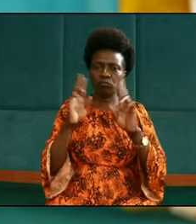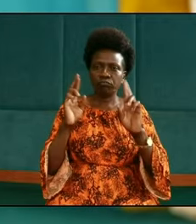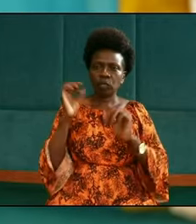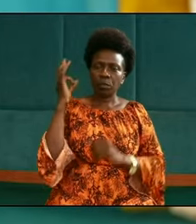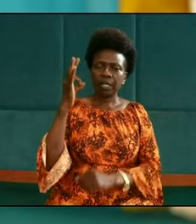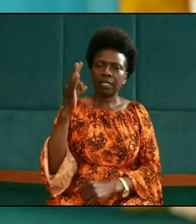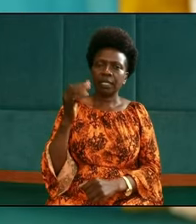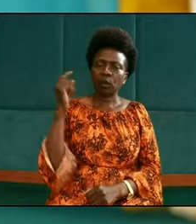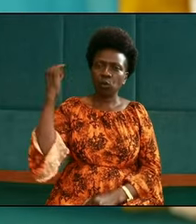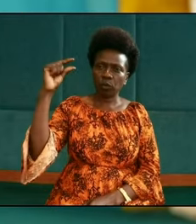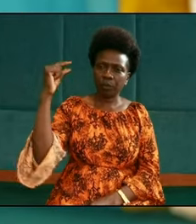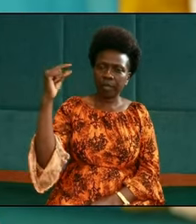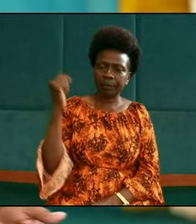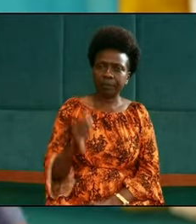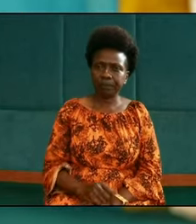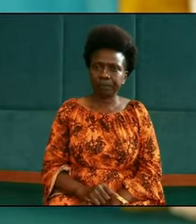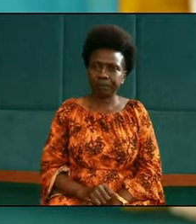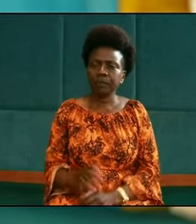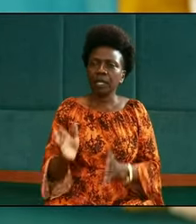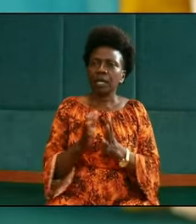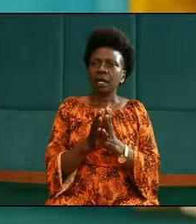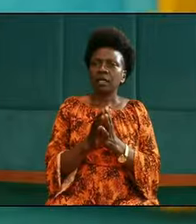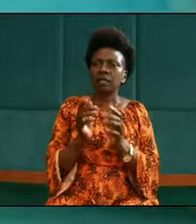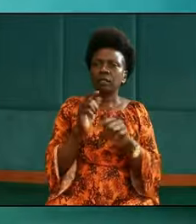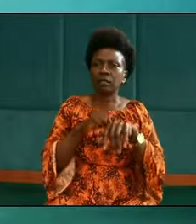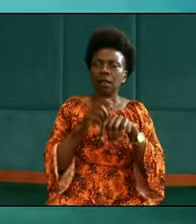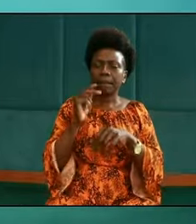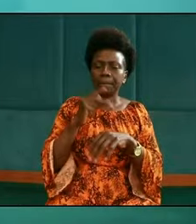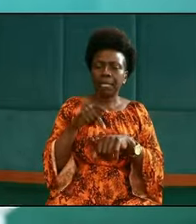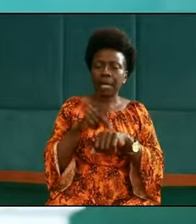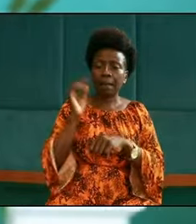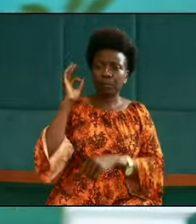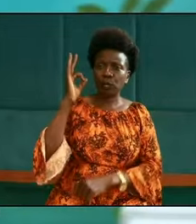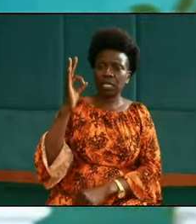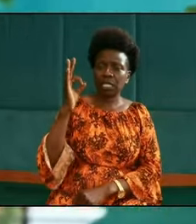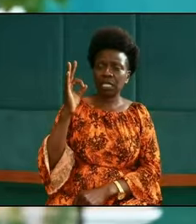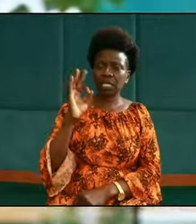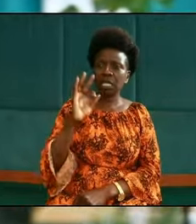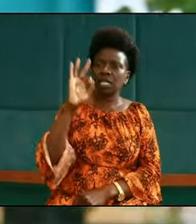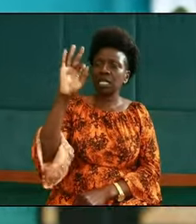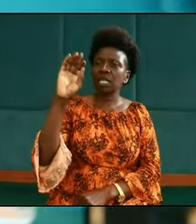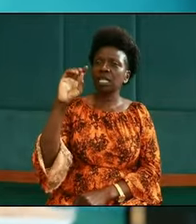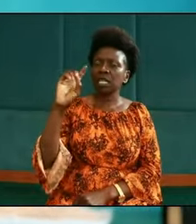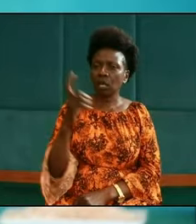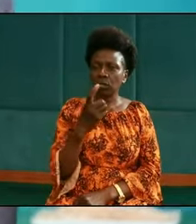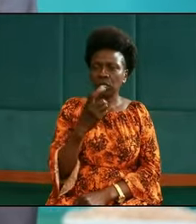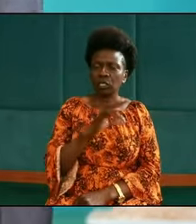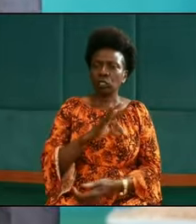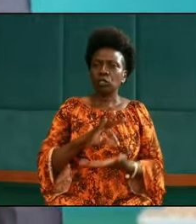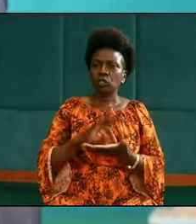preach the gospel. And when Peter preached, 3,000